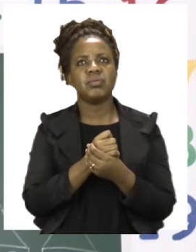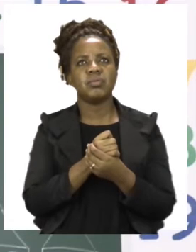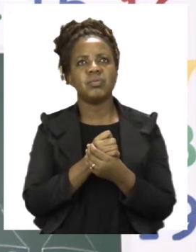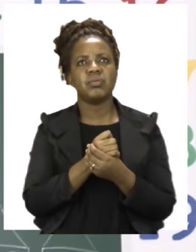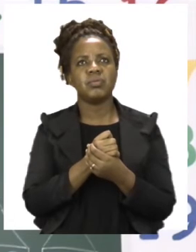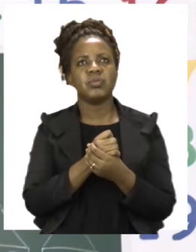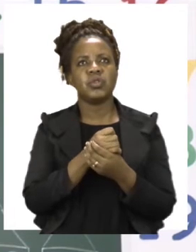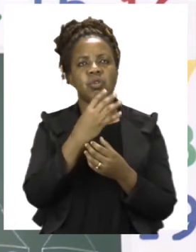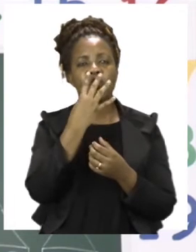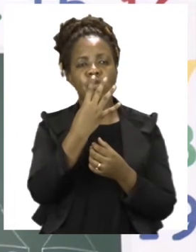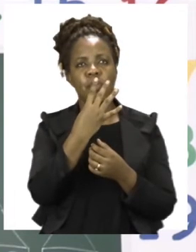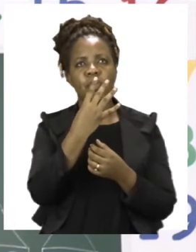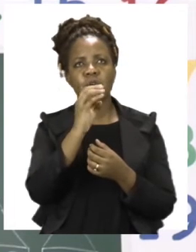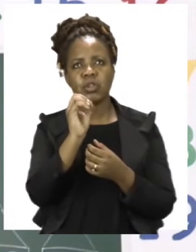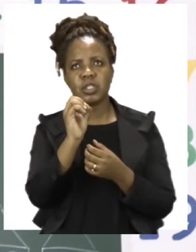with